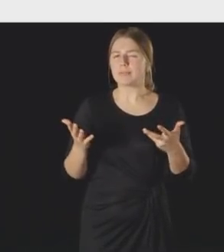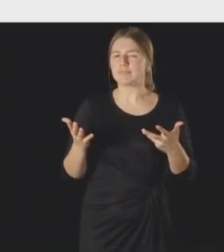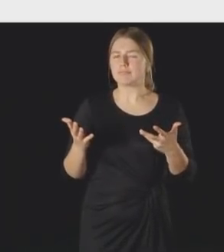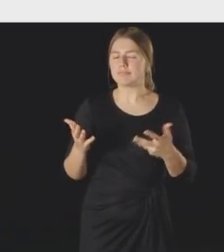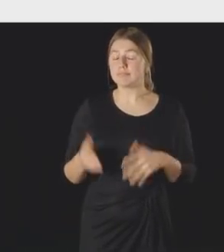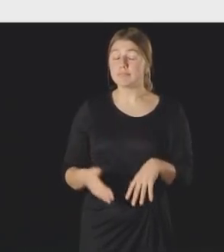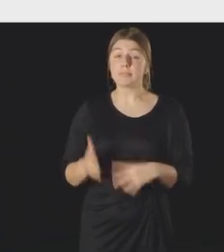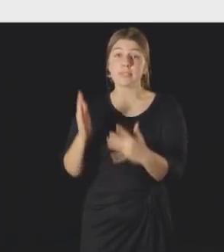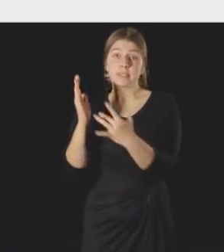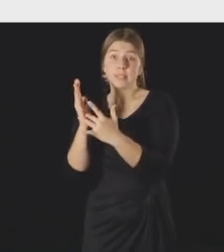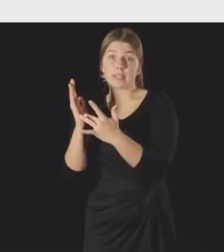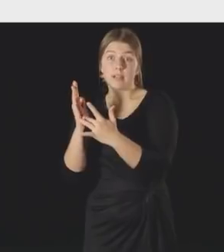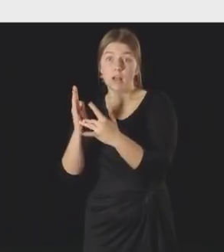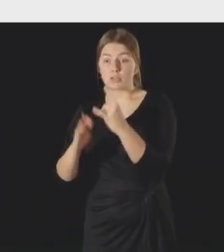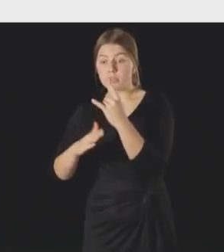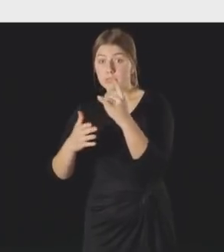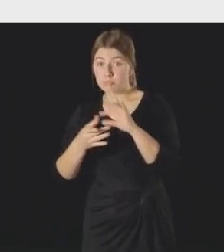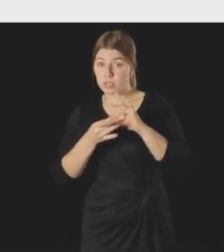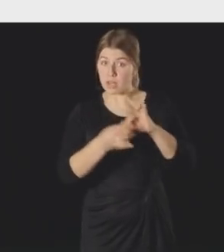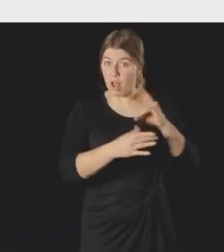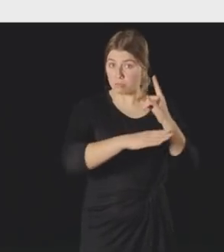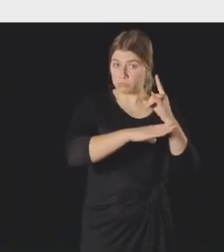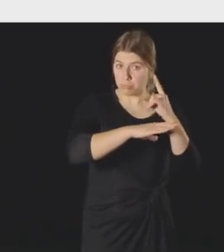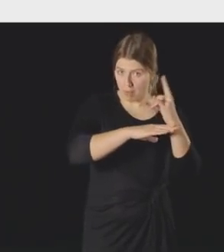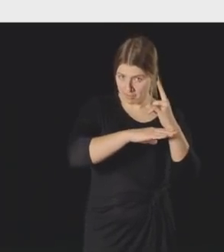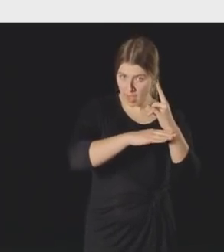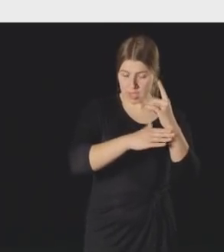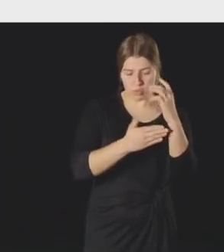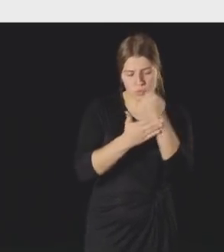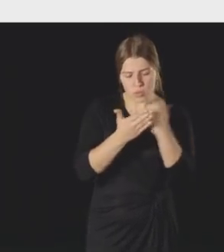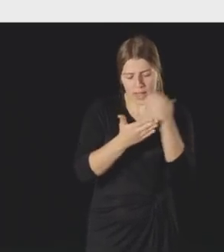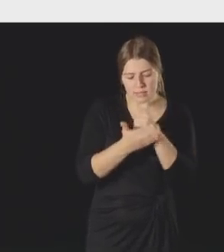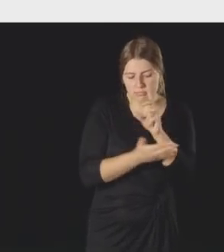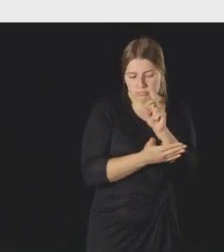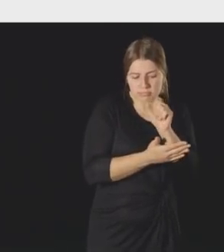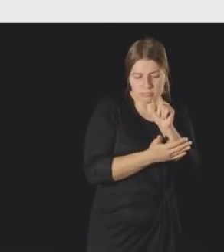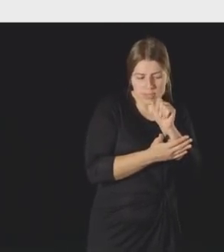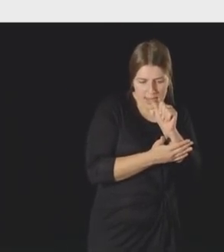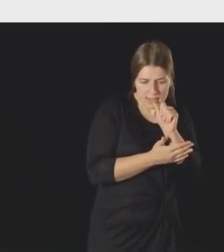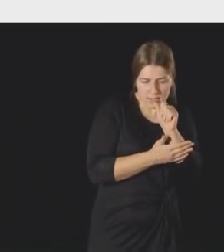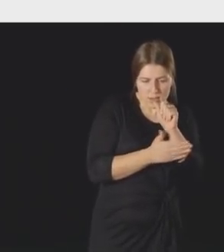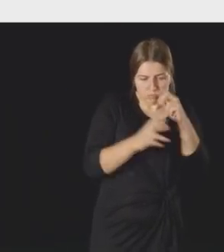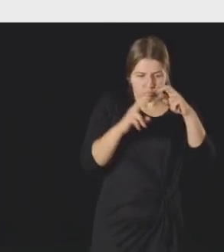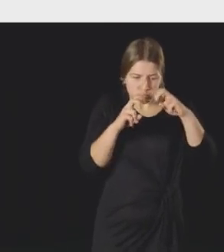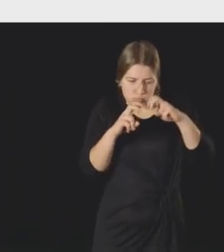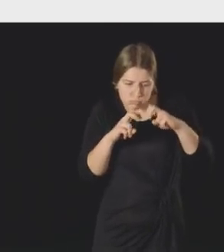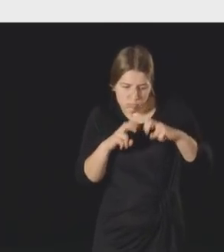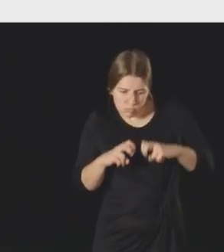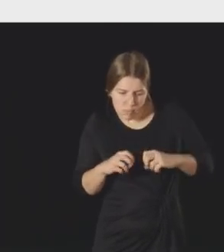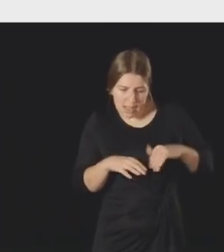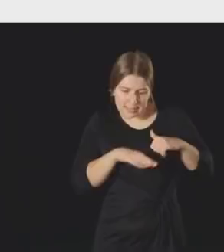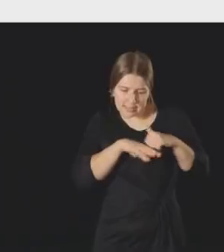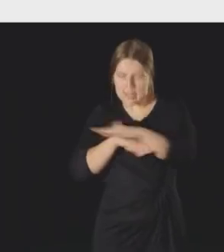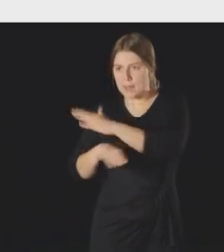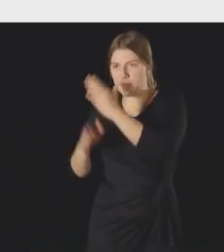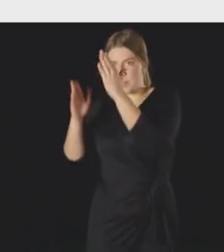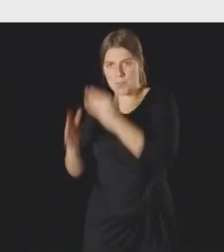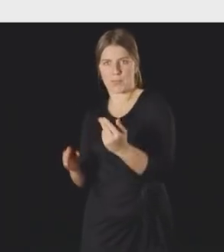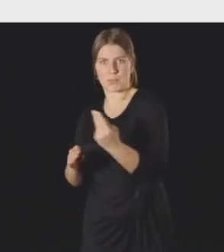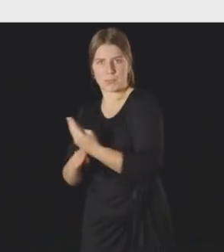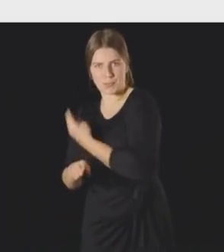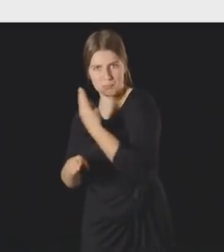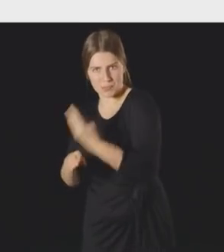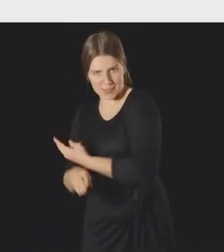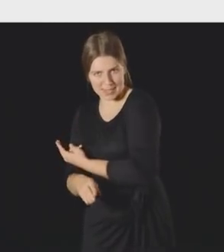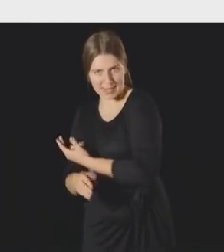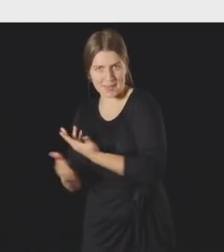as devices that have network connectivity. They collect user data, process and analyze that data, and then return it